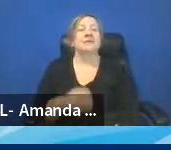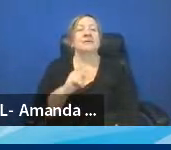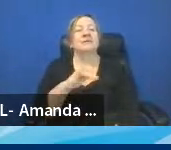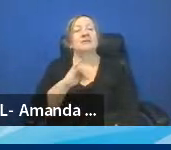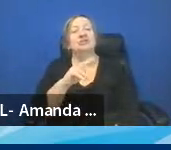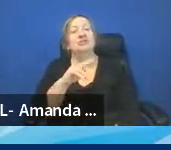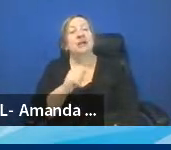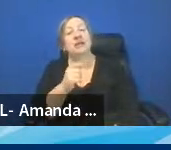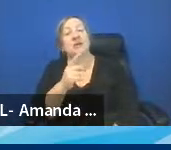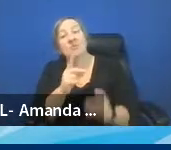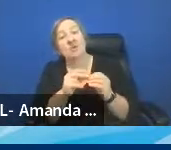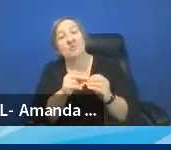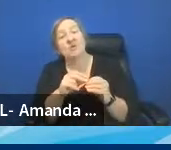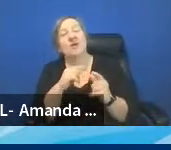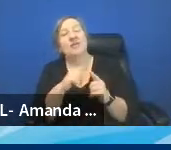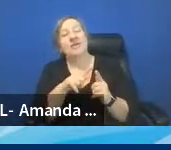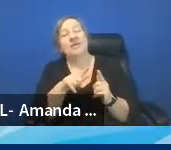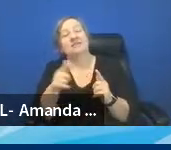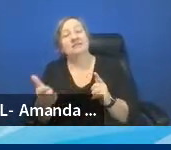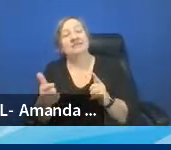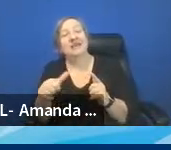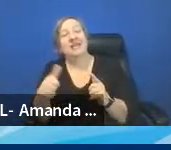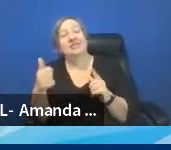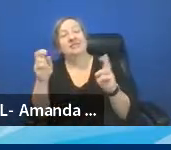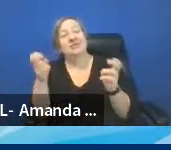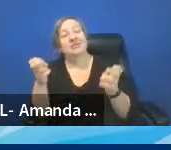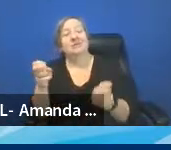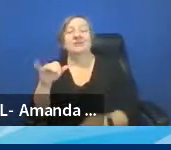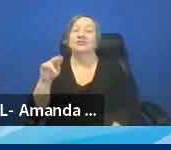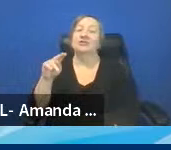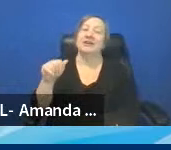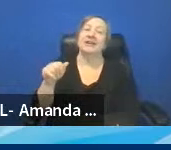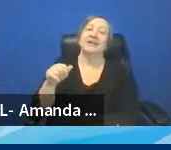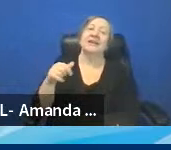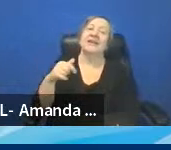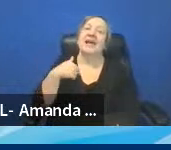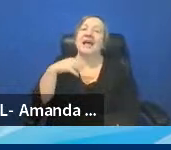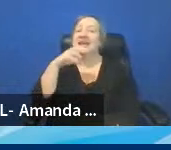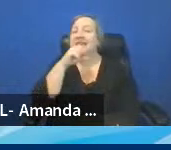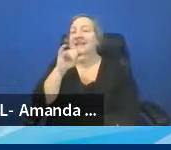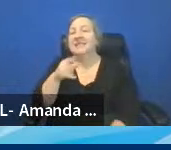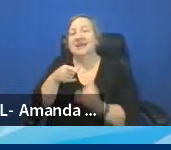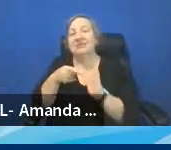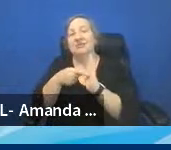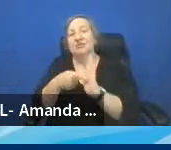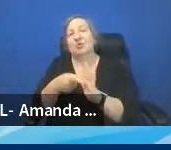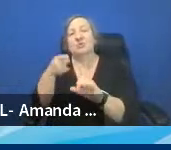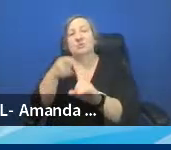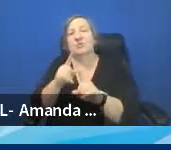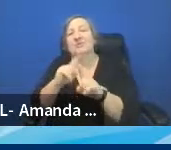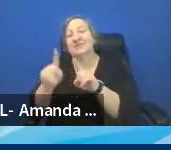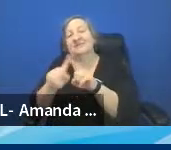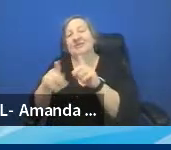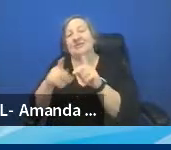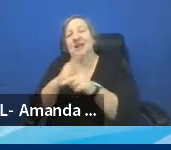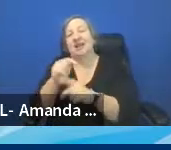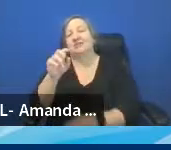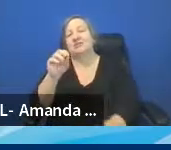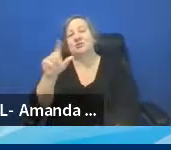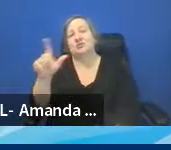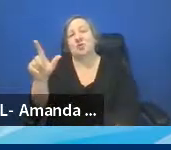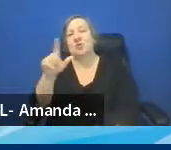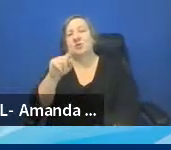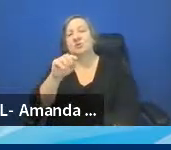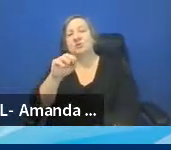and then we're going to move on to our next topic. Well, I guess that just highlights the point that there's all different kinds of tolling. Tolling is not just